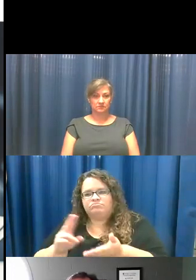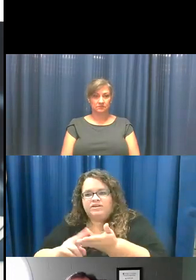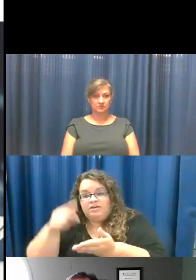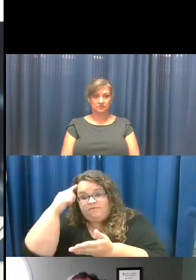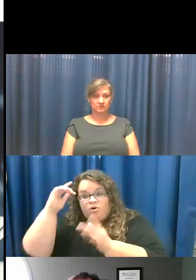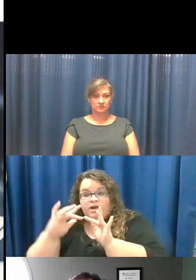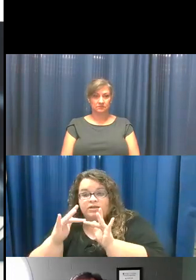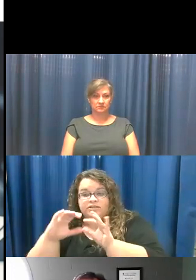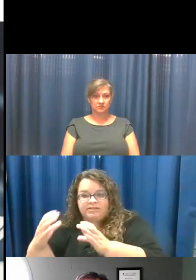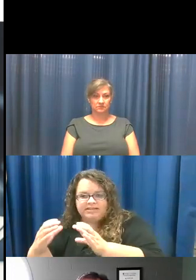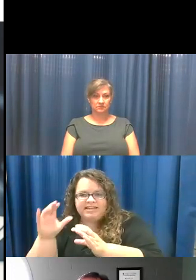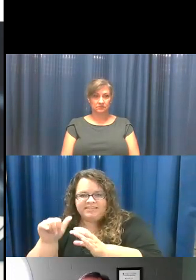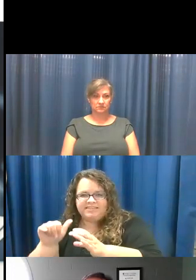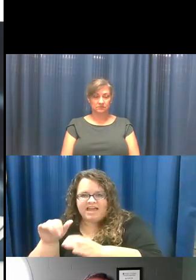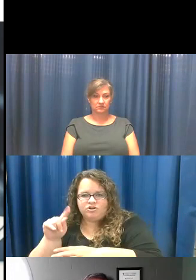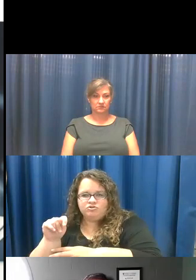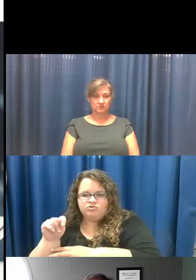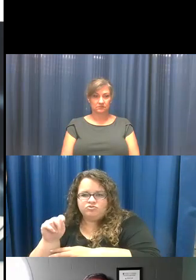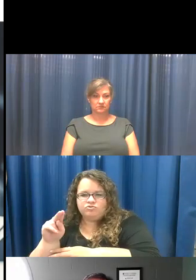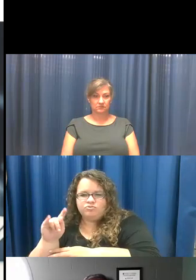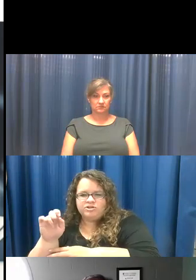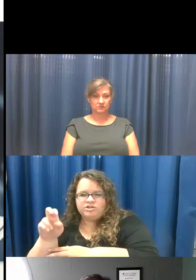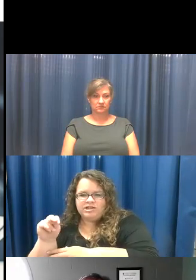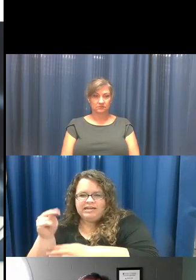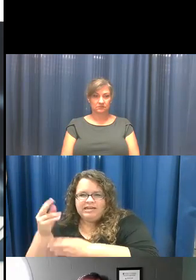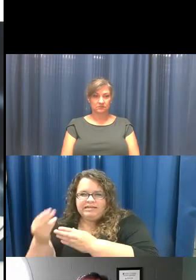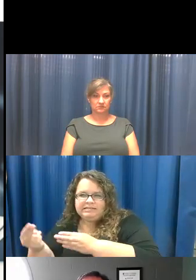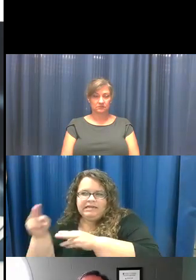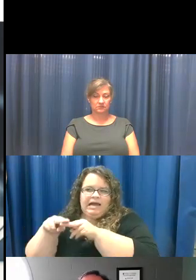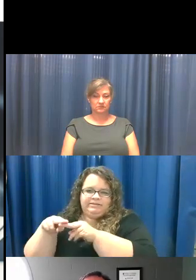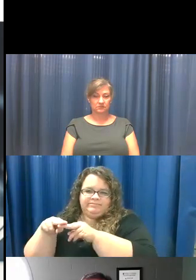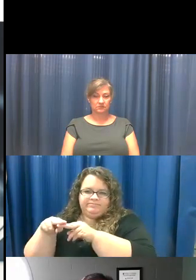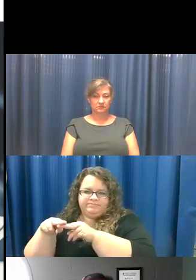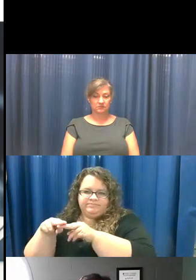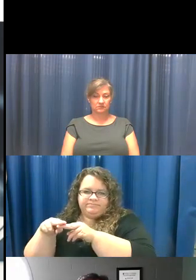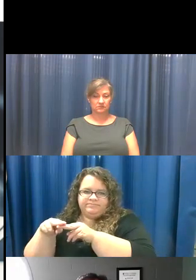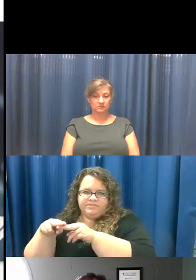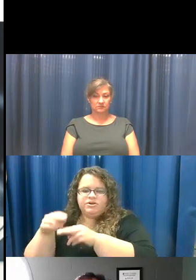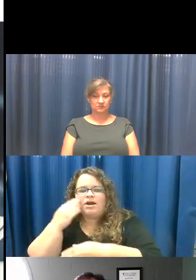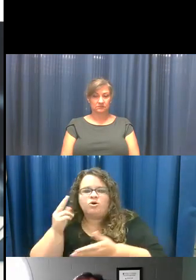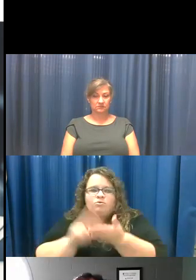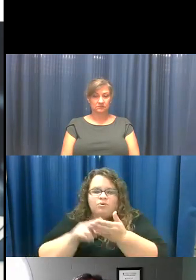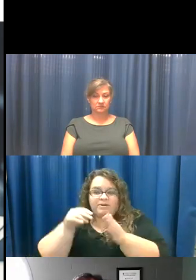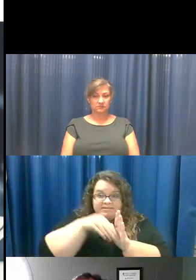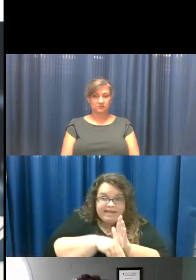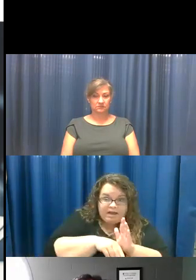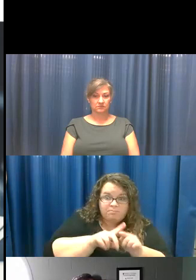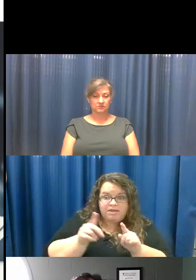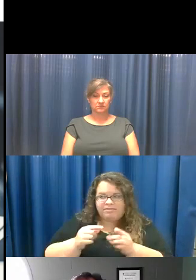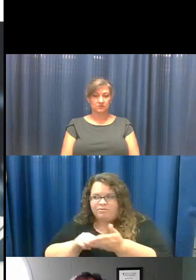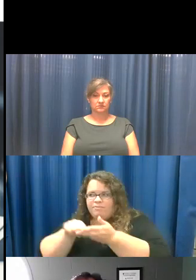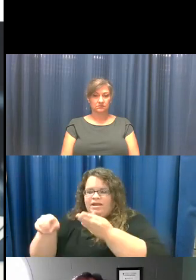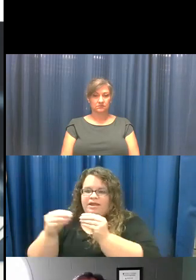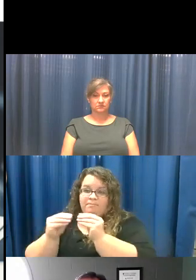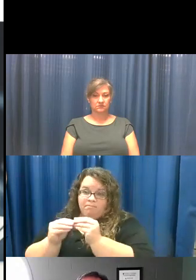our in-person classes. So even though we were down in enrollment, people were paying more to attend. Also, part of